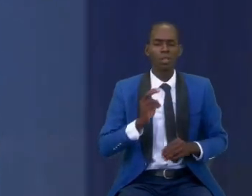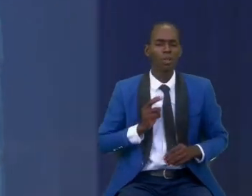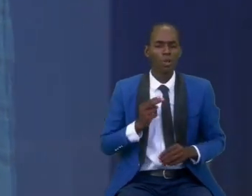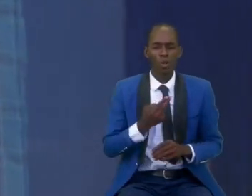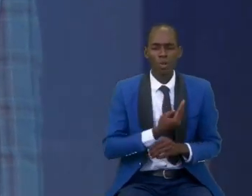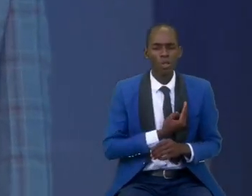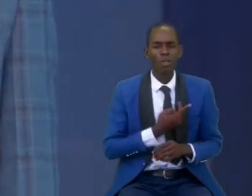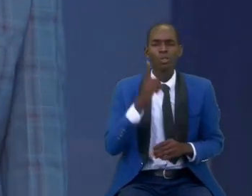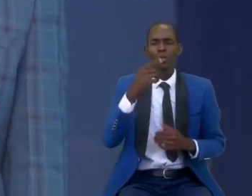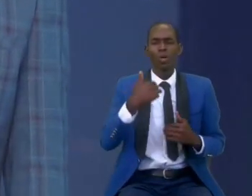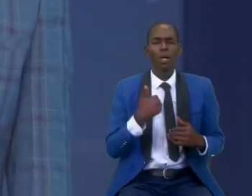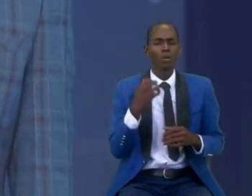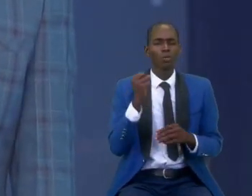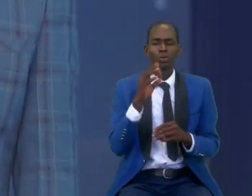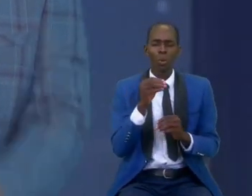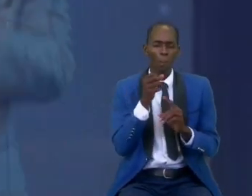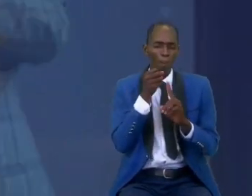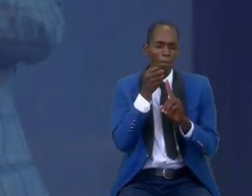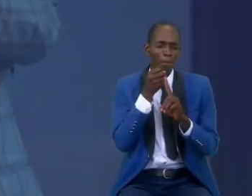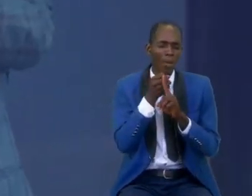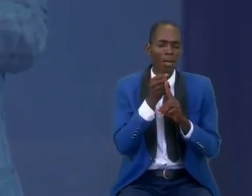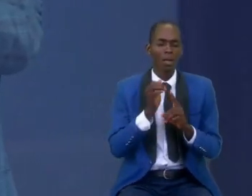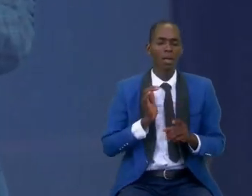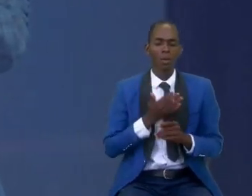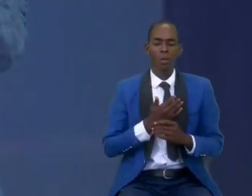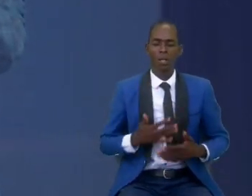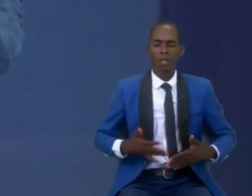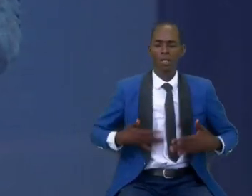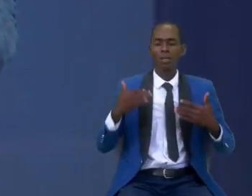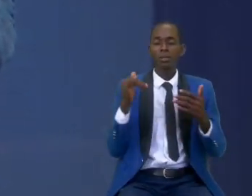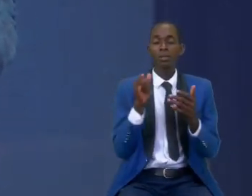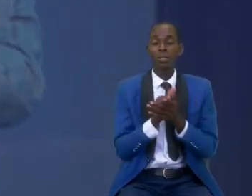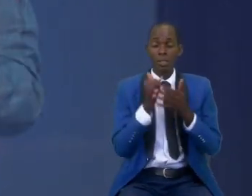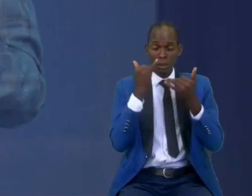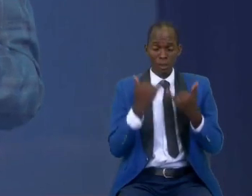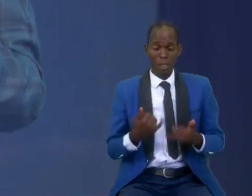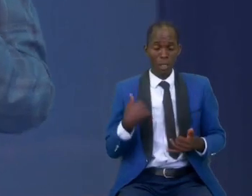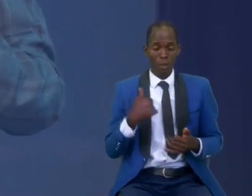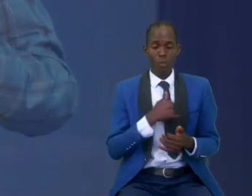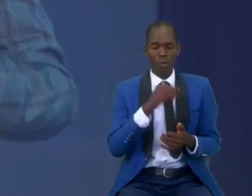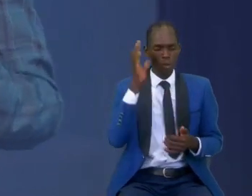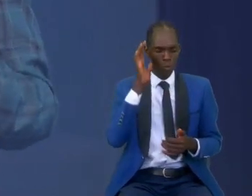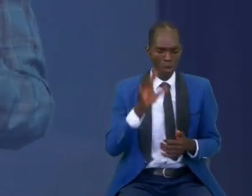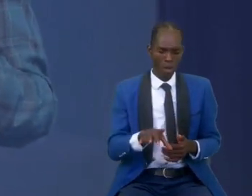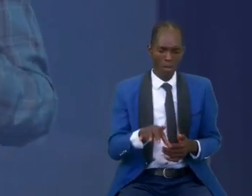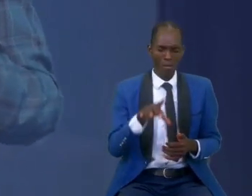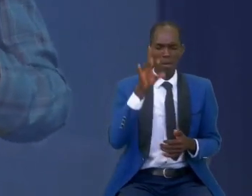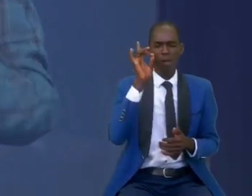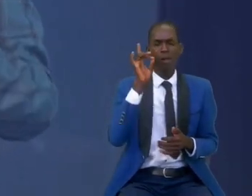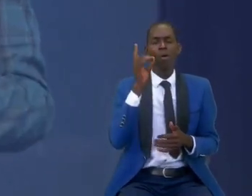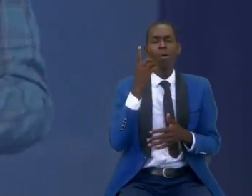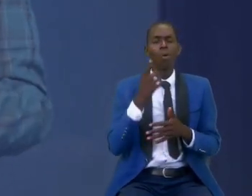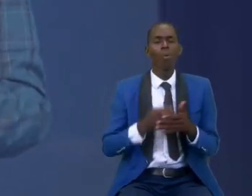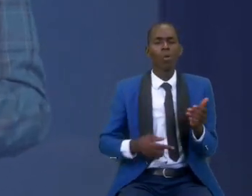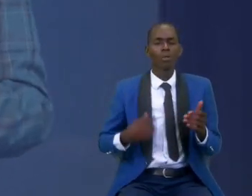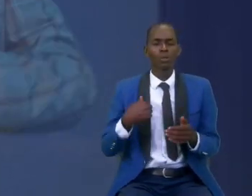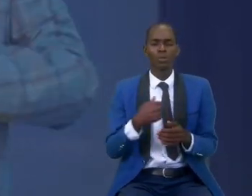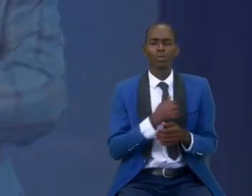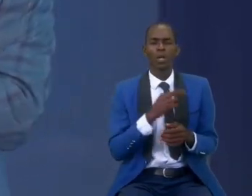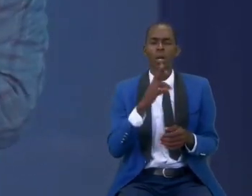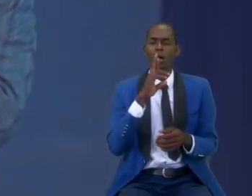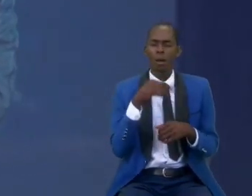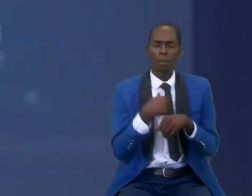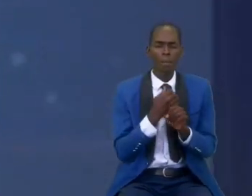we will discover what we are made for, what stuff we have inside